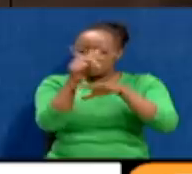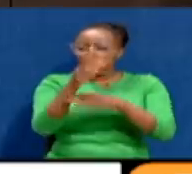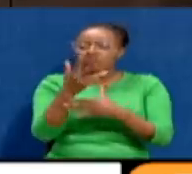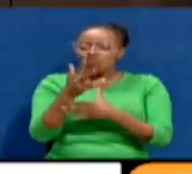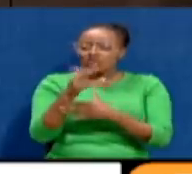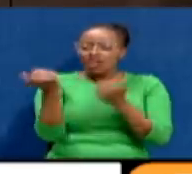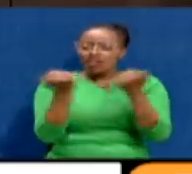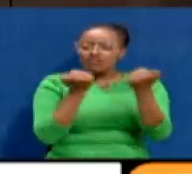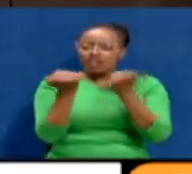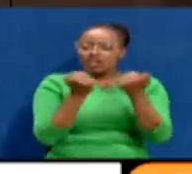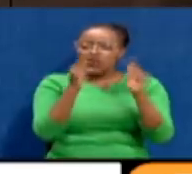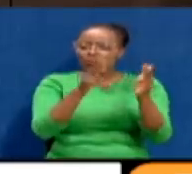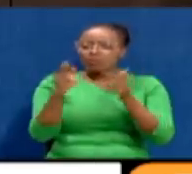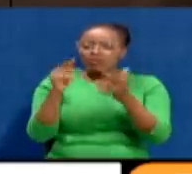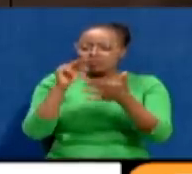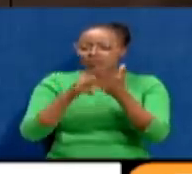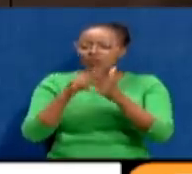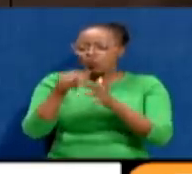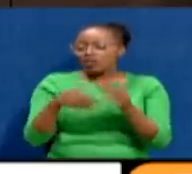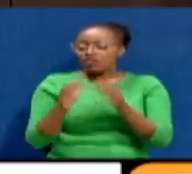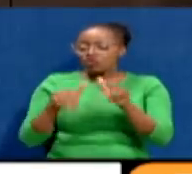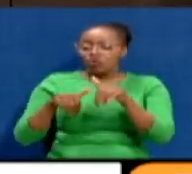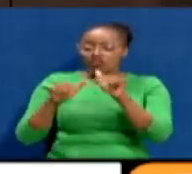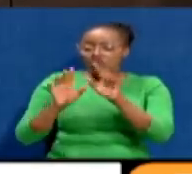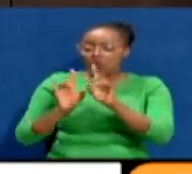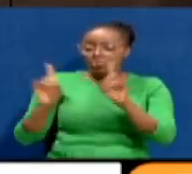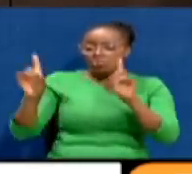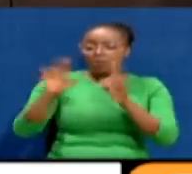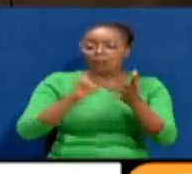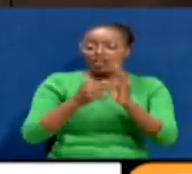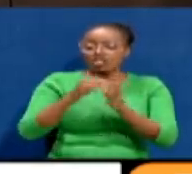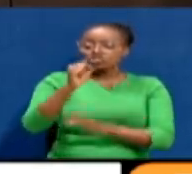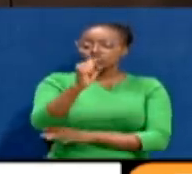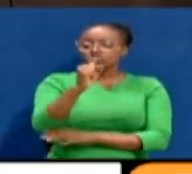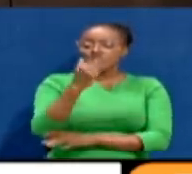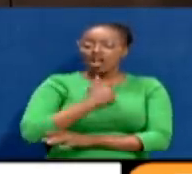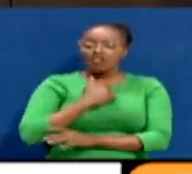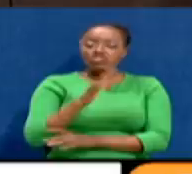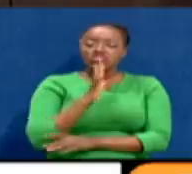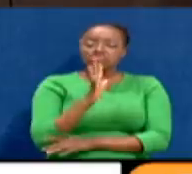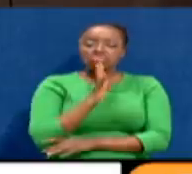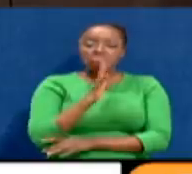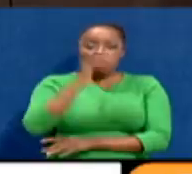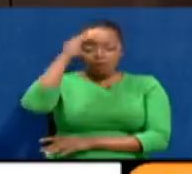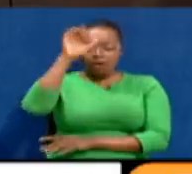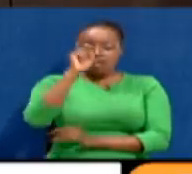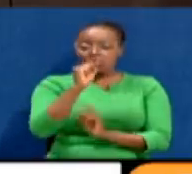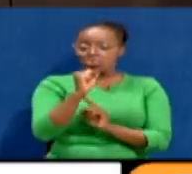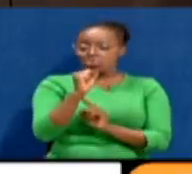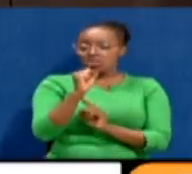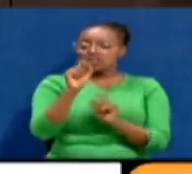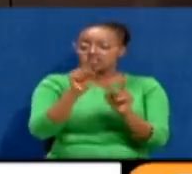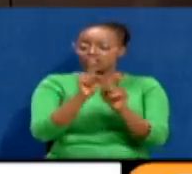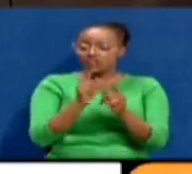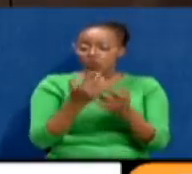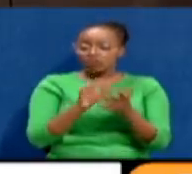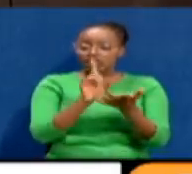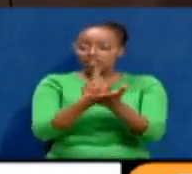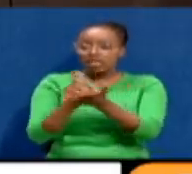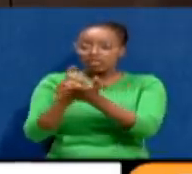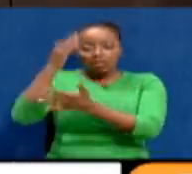top of a vehicle, so obviously you are somehow socially distant. You had a microphone, you spoke to them. I don't know if that microphone was